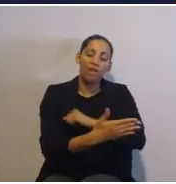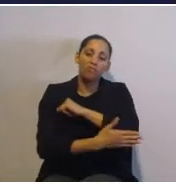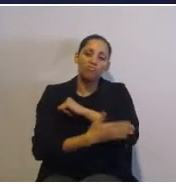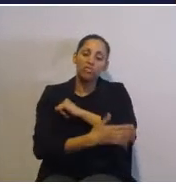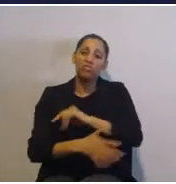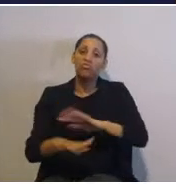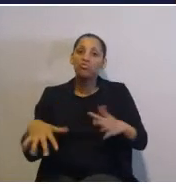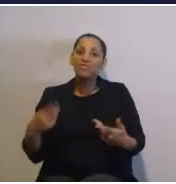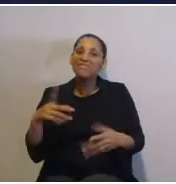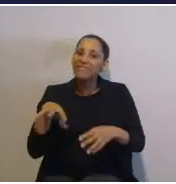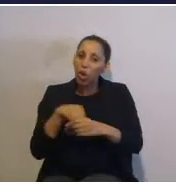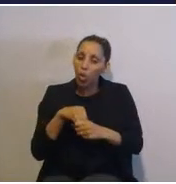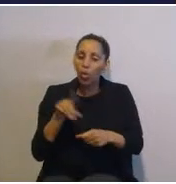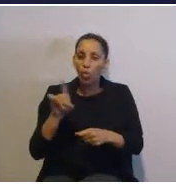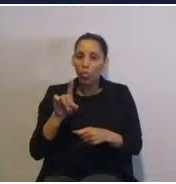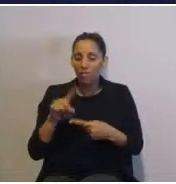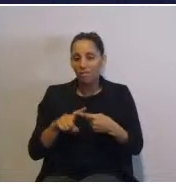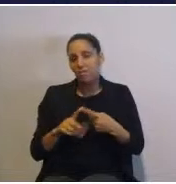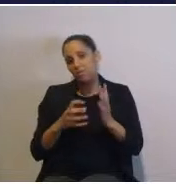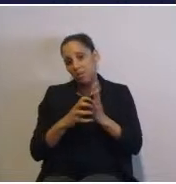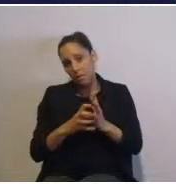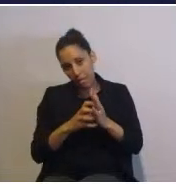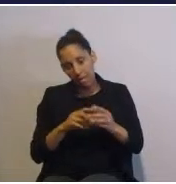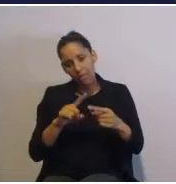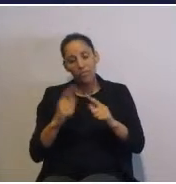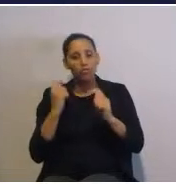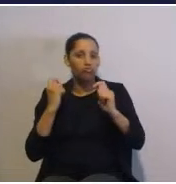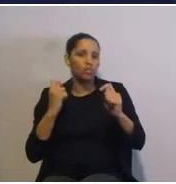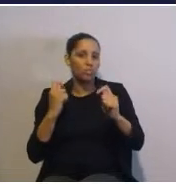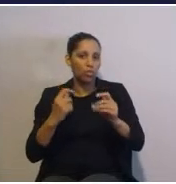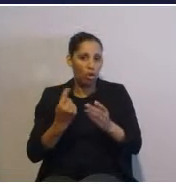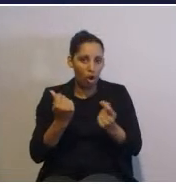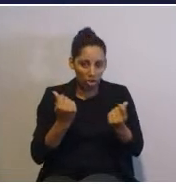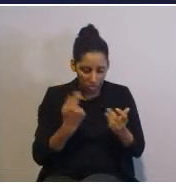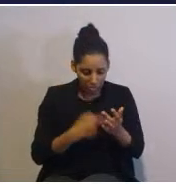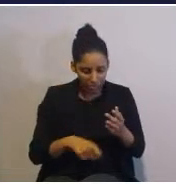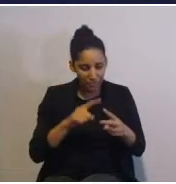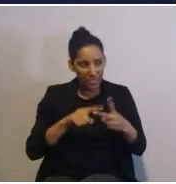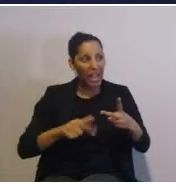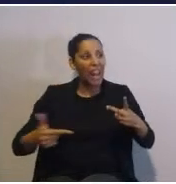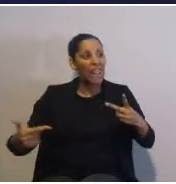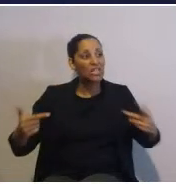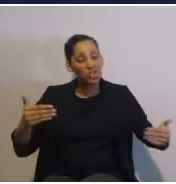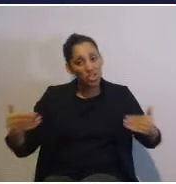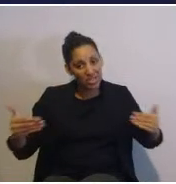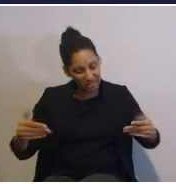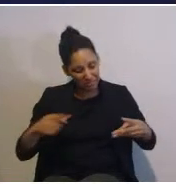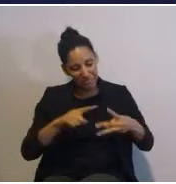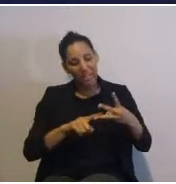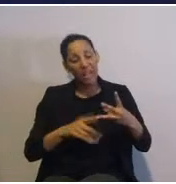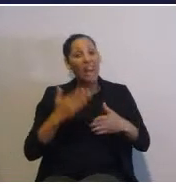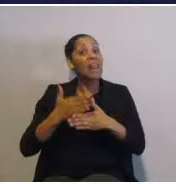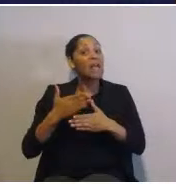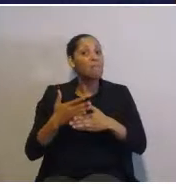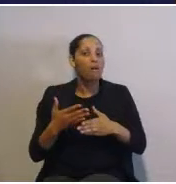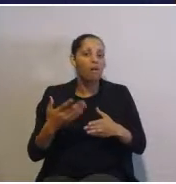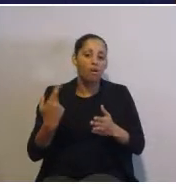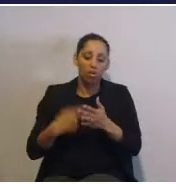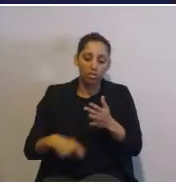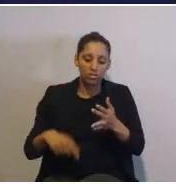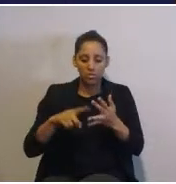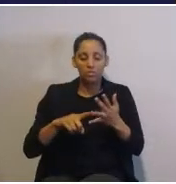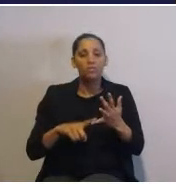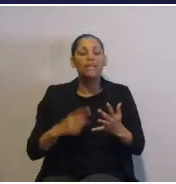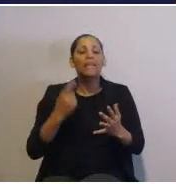would include, for example, the transport costs, the logistics costs, the labor costs, the ease to